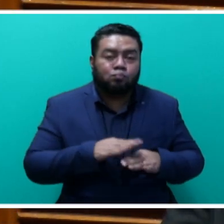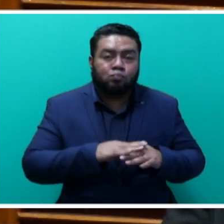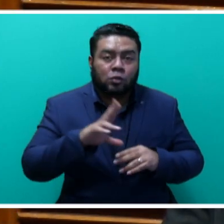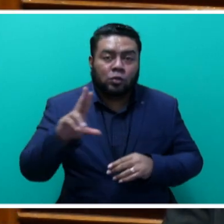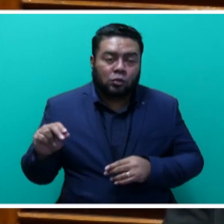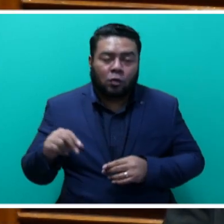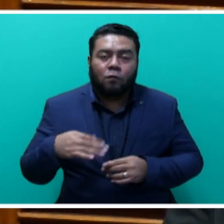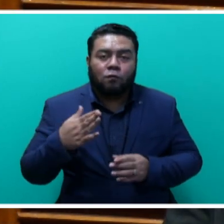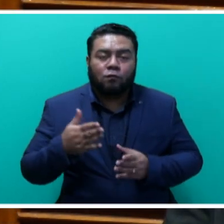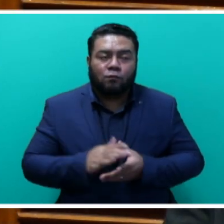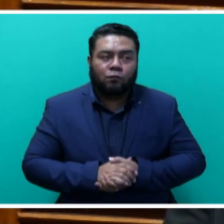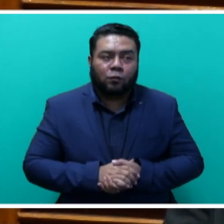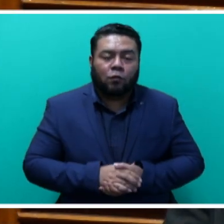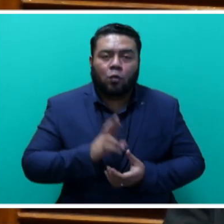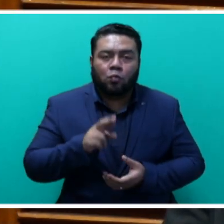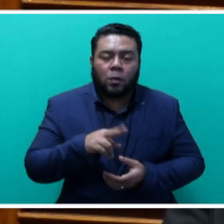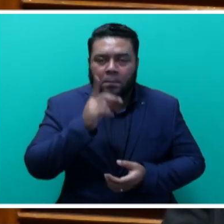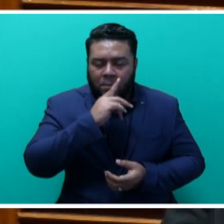people were maintained.